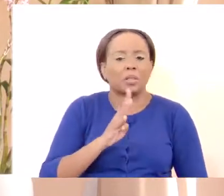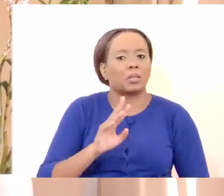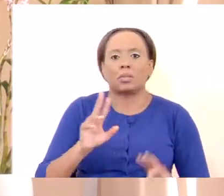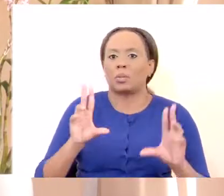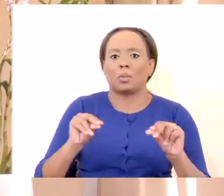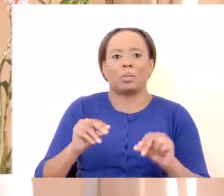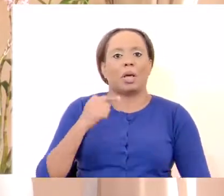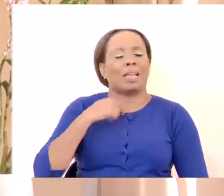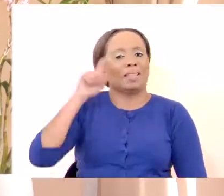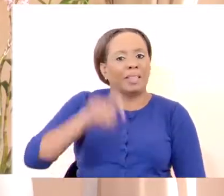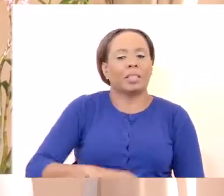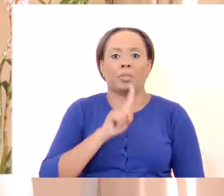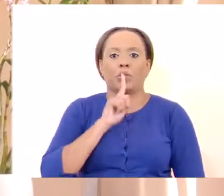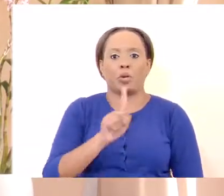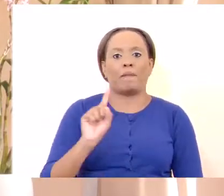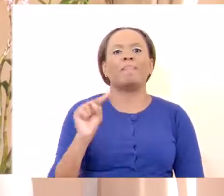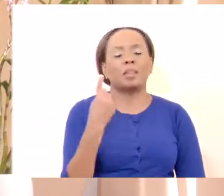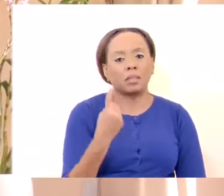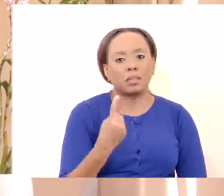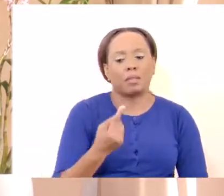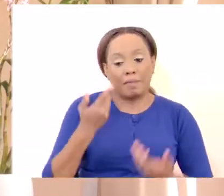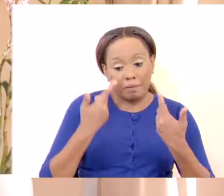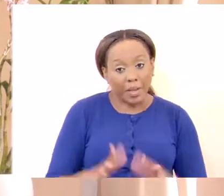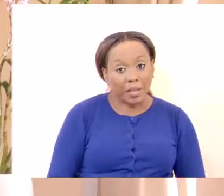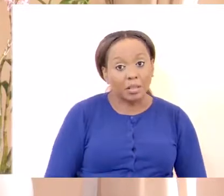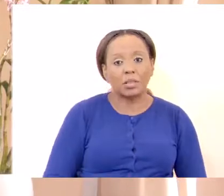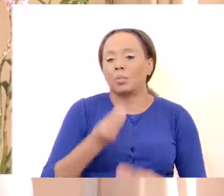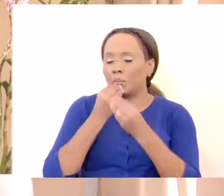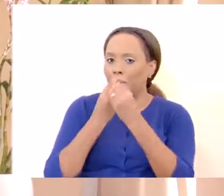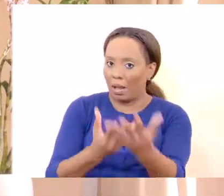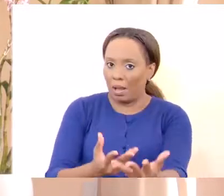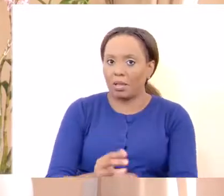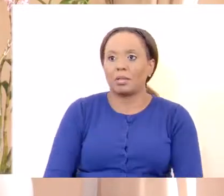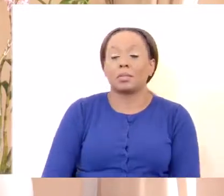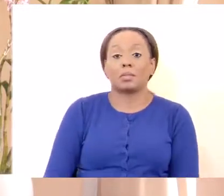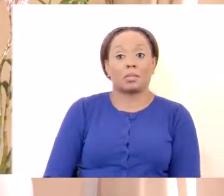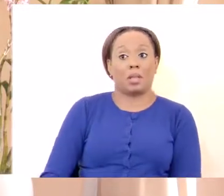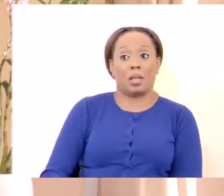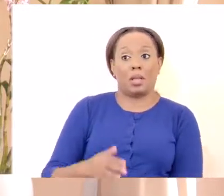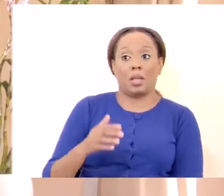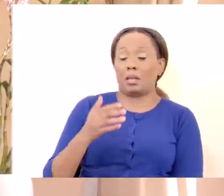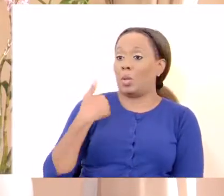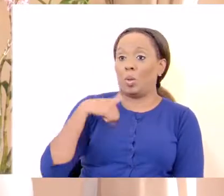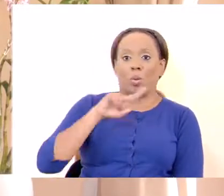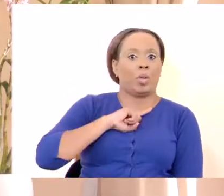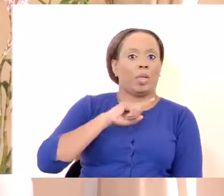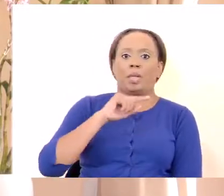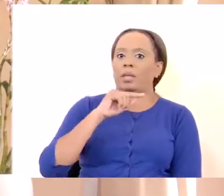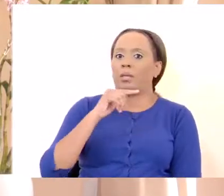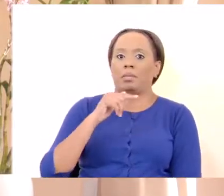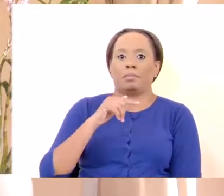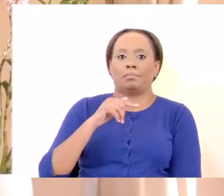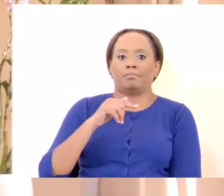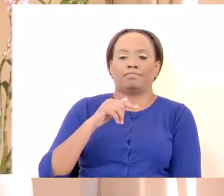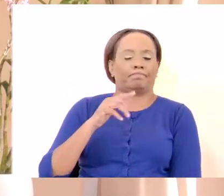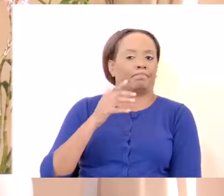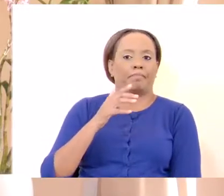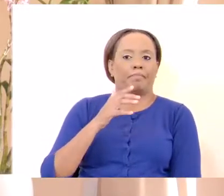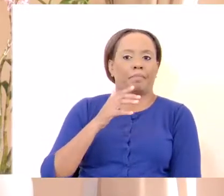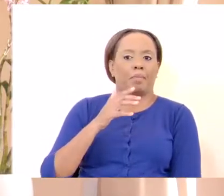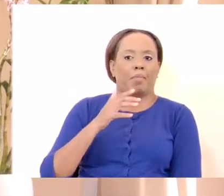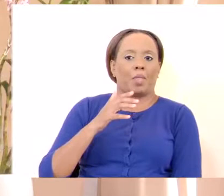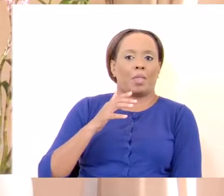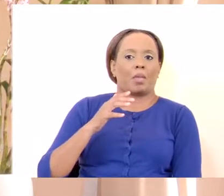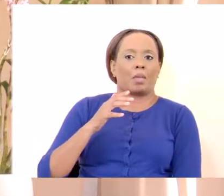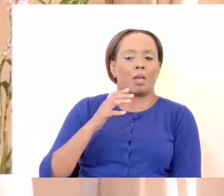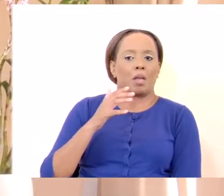the Barbadian public. And up to that time, we had not received any confirmation, certainly